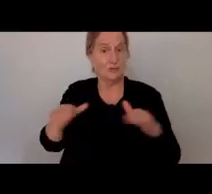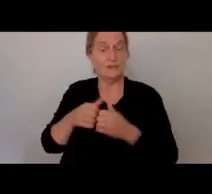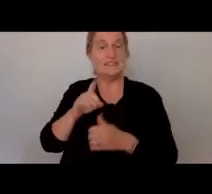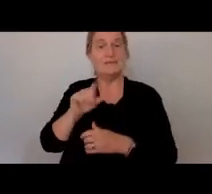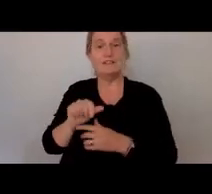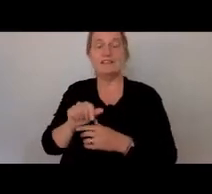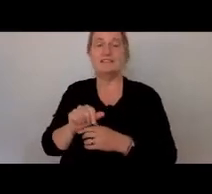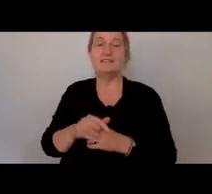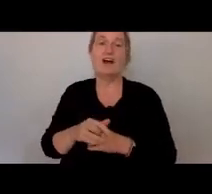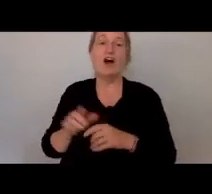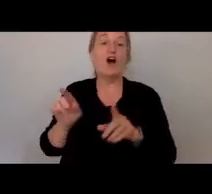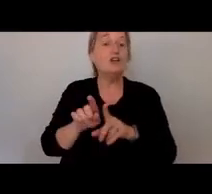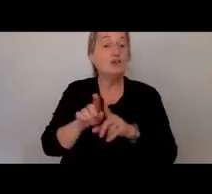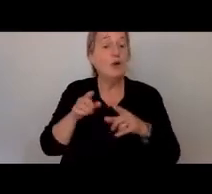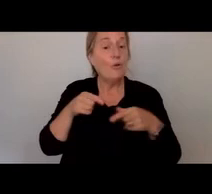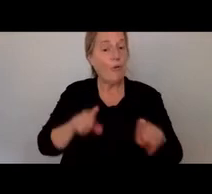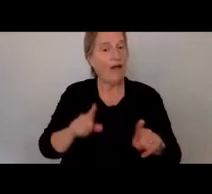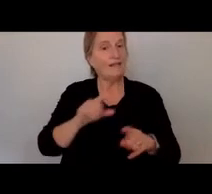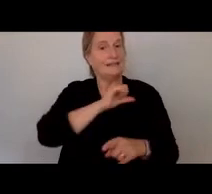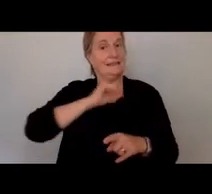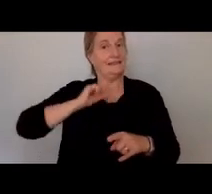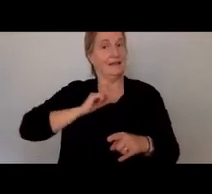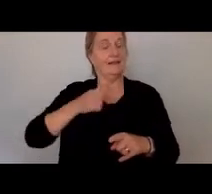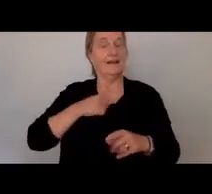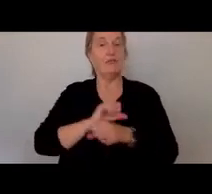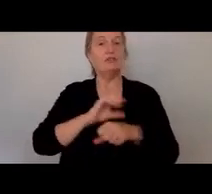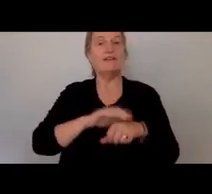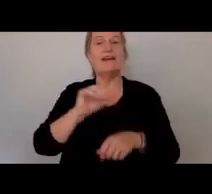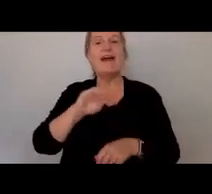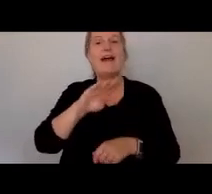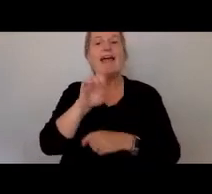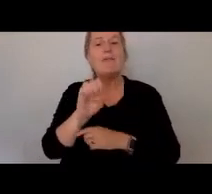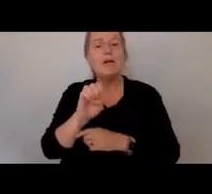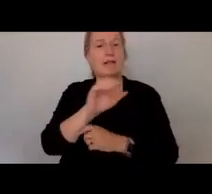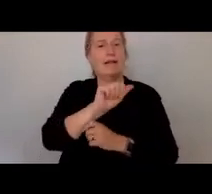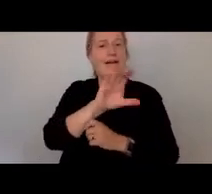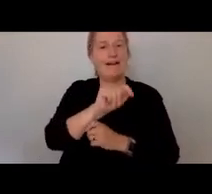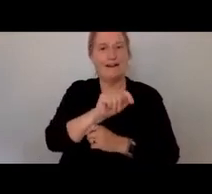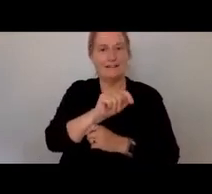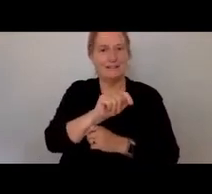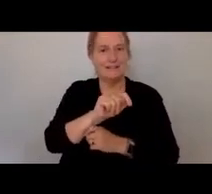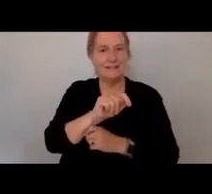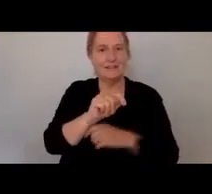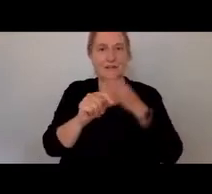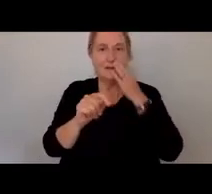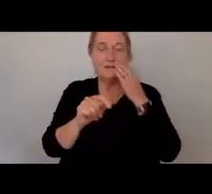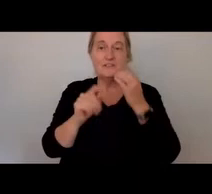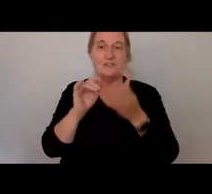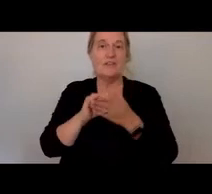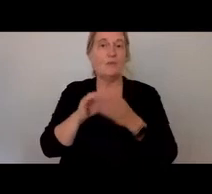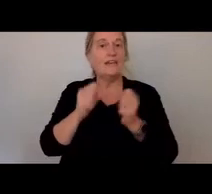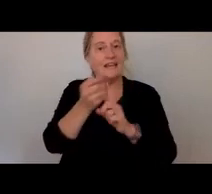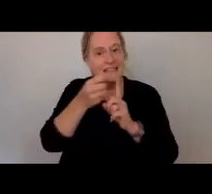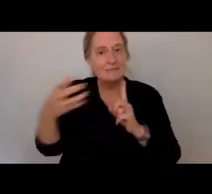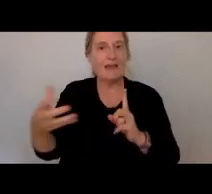who have family members with disabilities are able to appropriately save for them, continuing to expand on that work and the funding